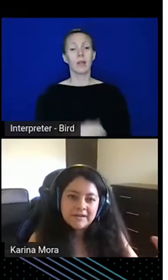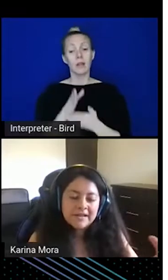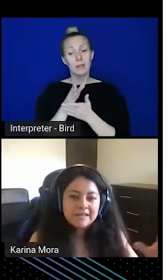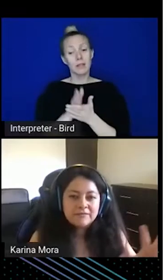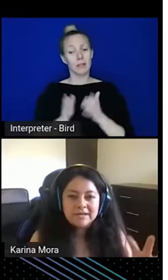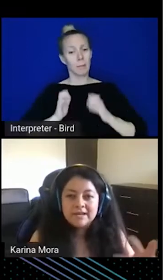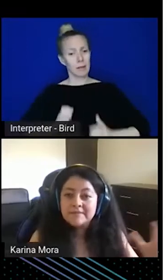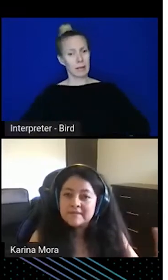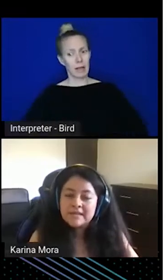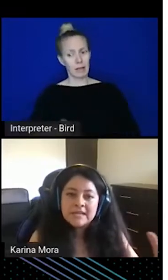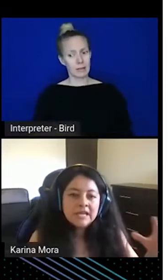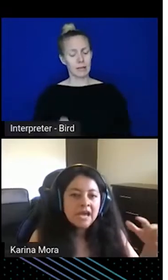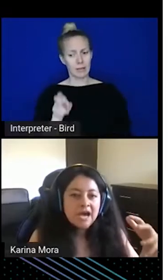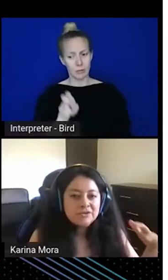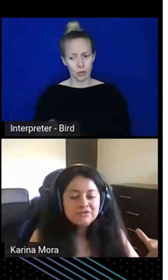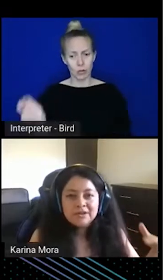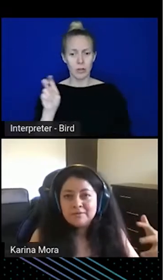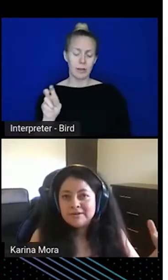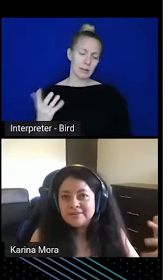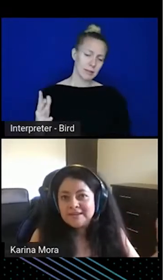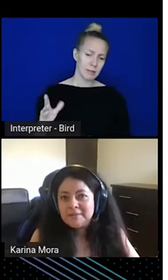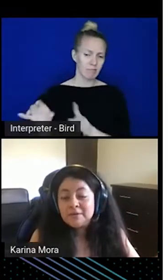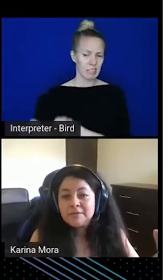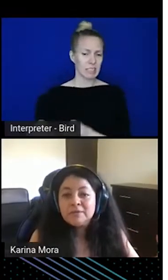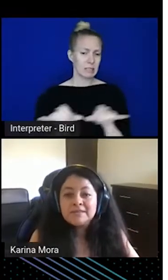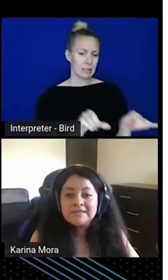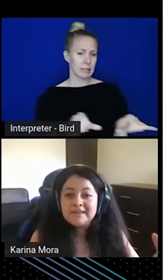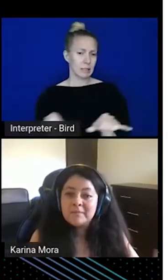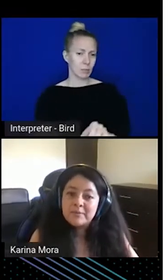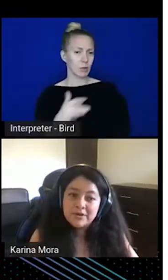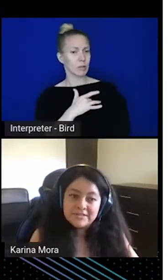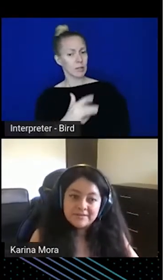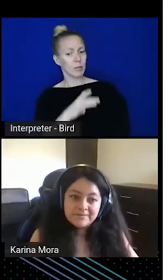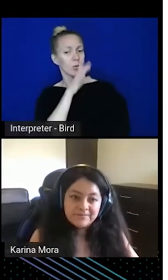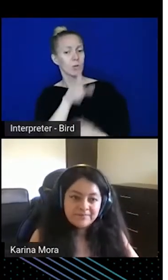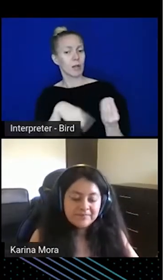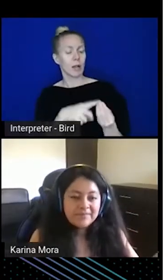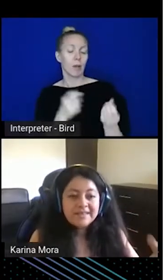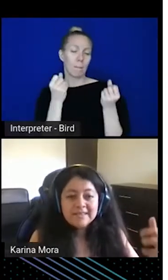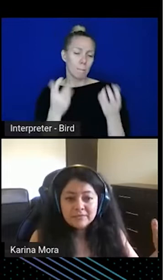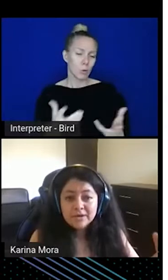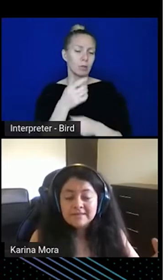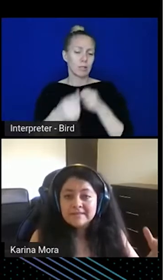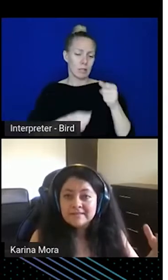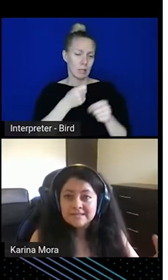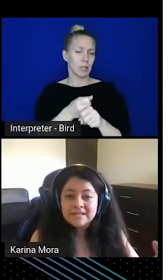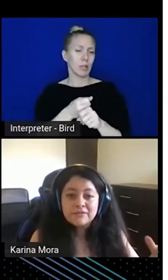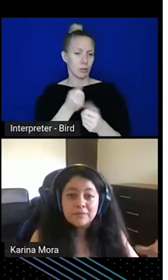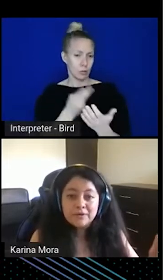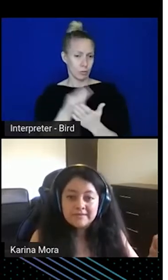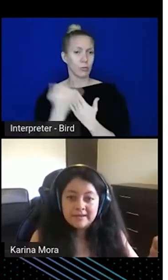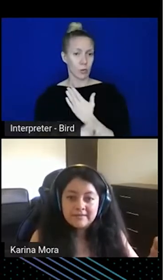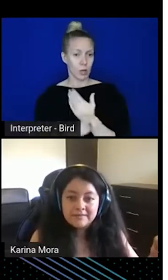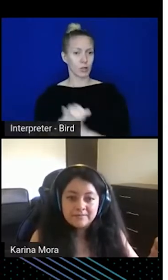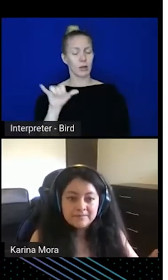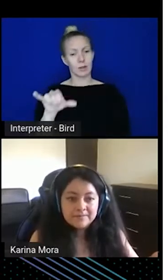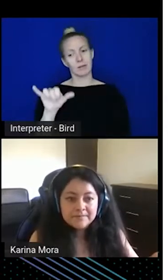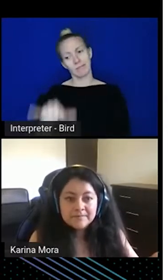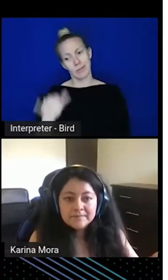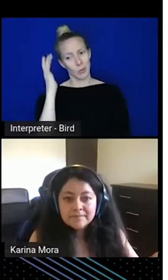in different clients, what I have seen. And usually we are talking about a multi-year project. That's why it's essential to